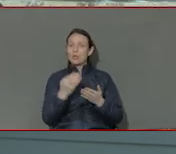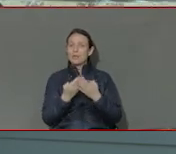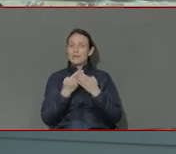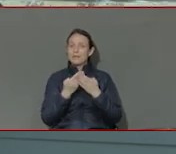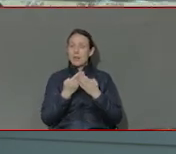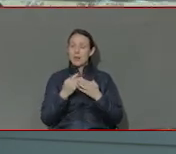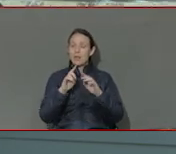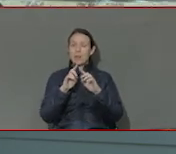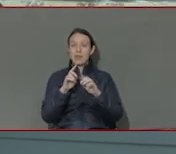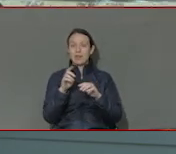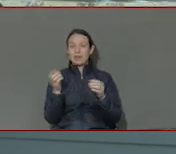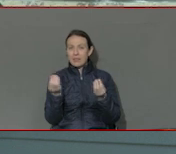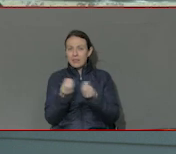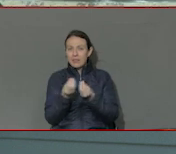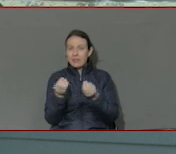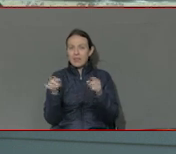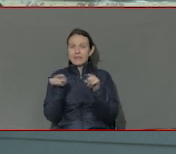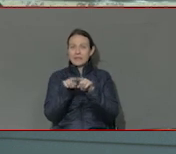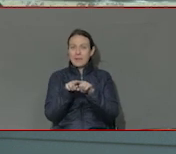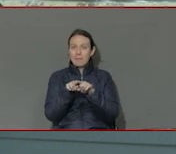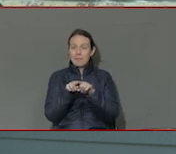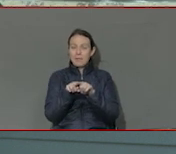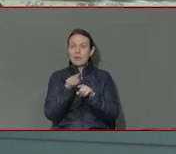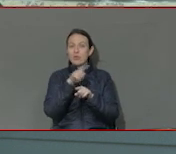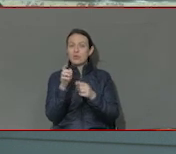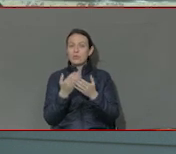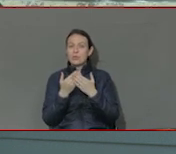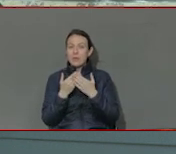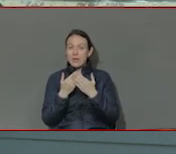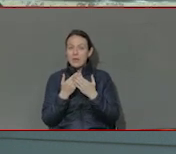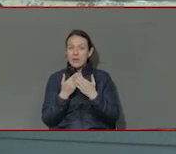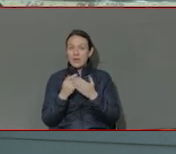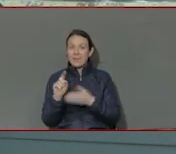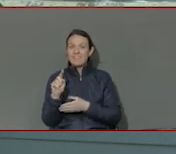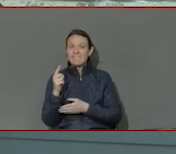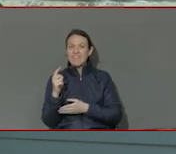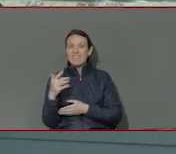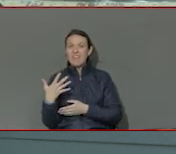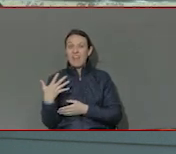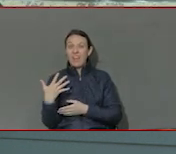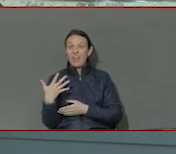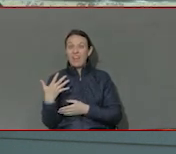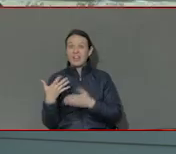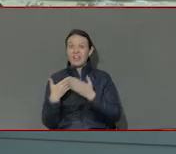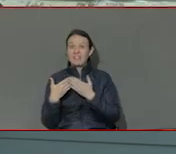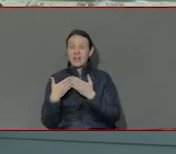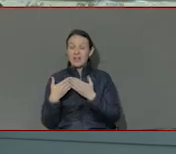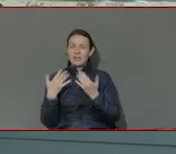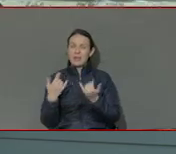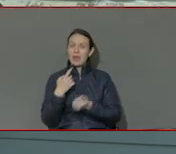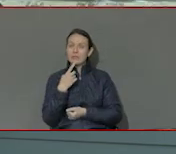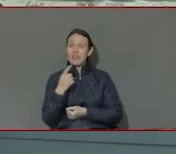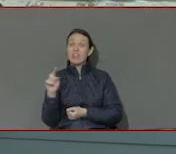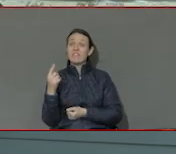differences? I mean the similarities. You only studied the first 5, ne? Then you answer. What is the